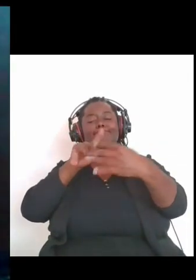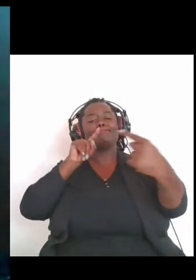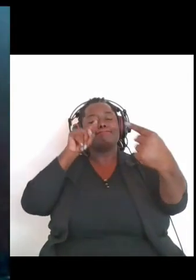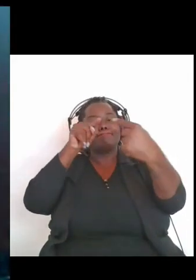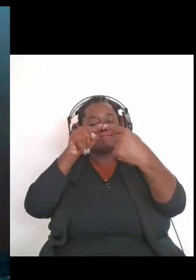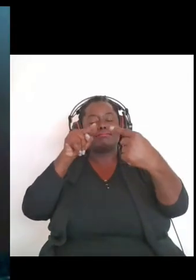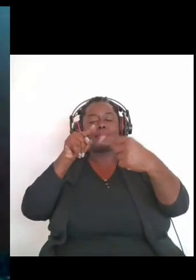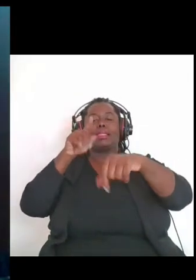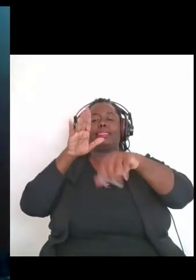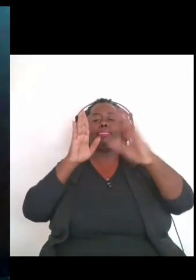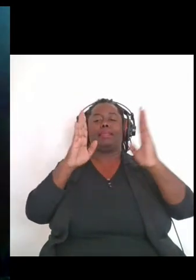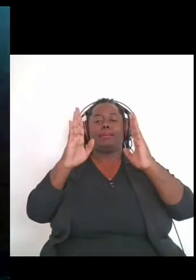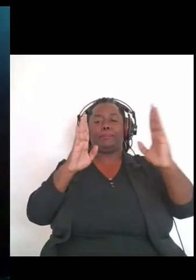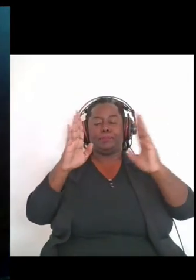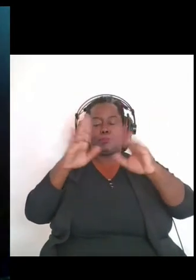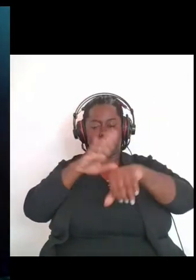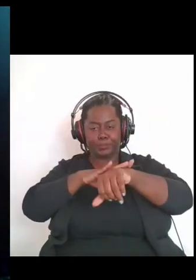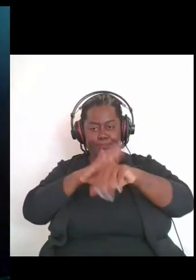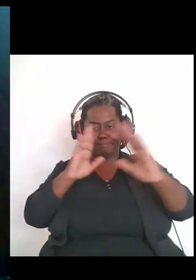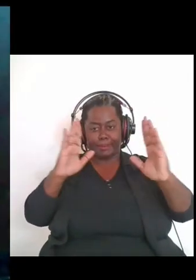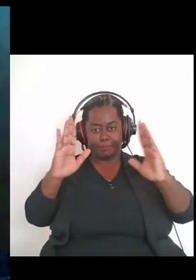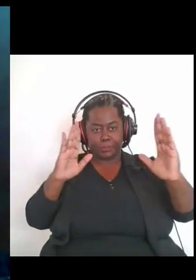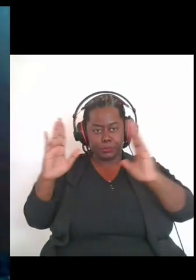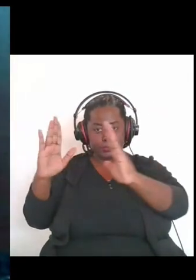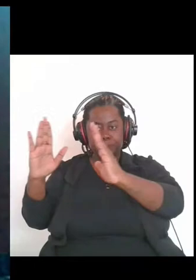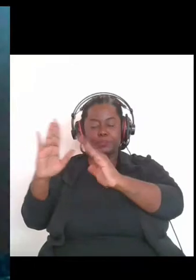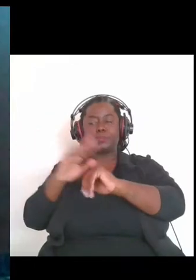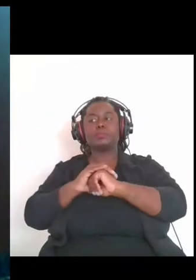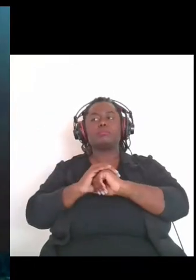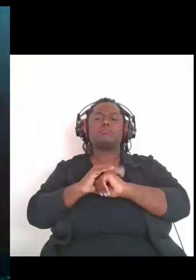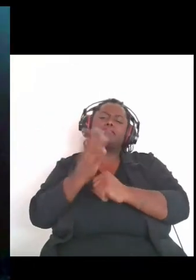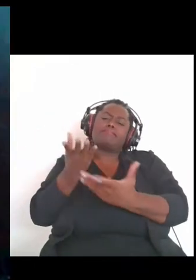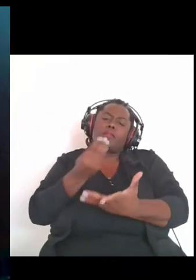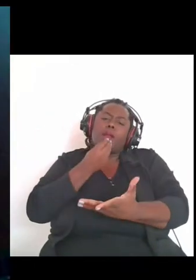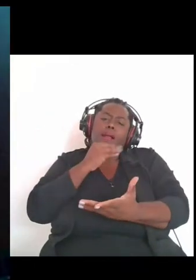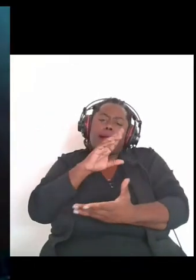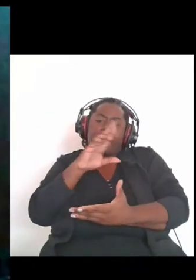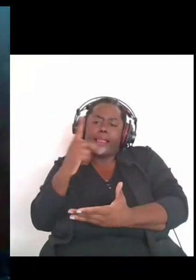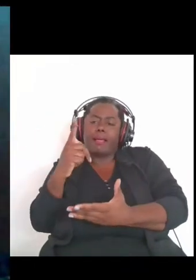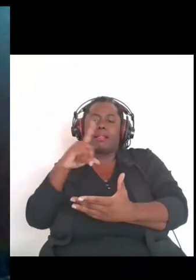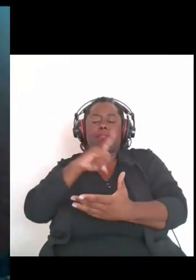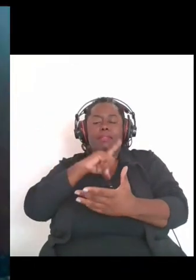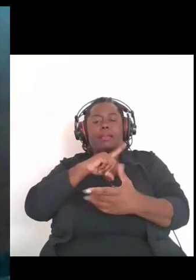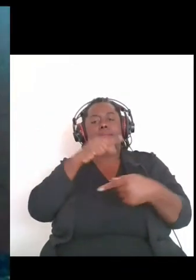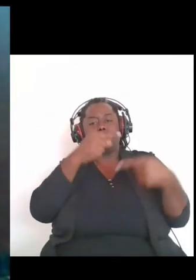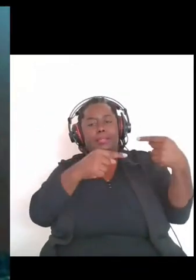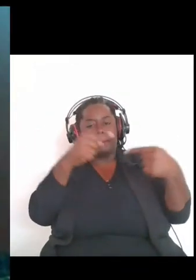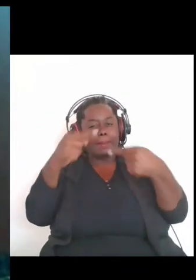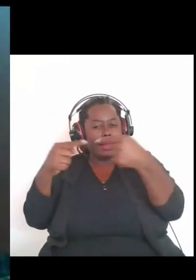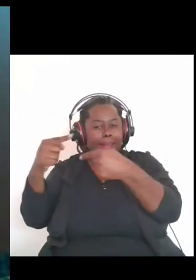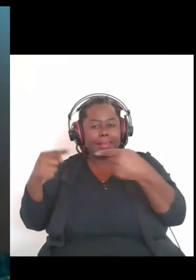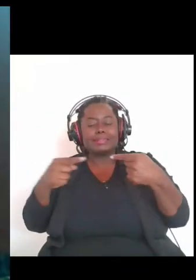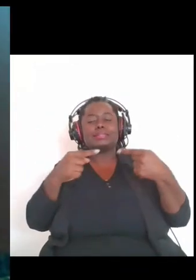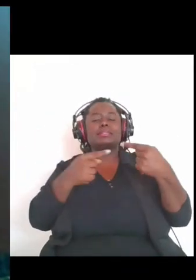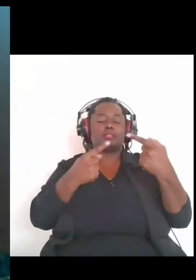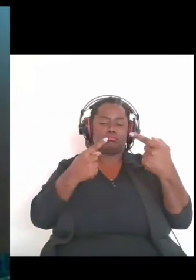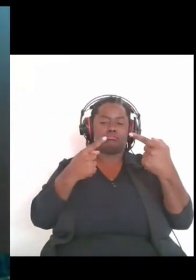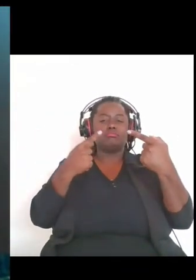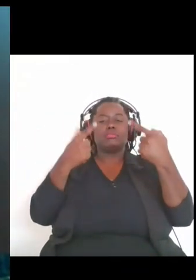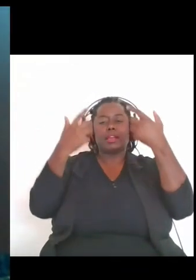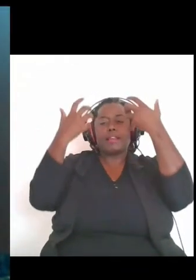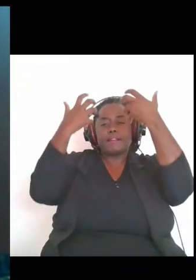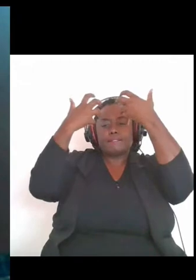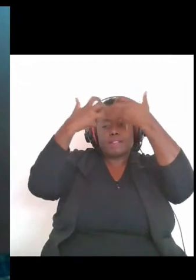temporality of the time there are a lot of debates as part of critical